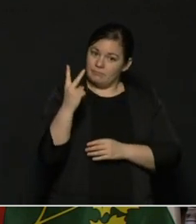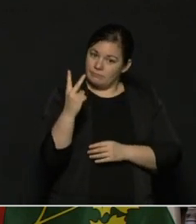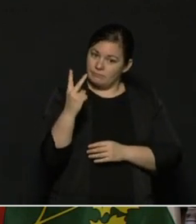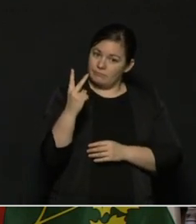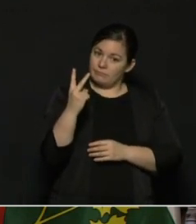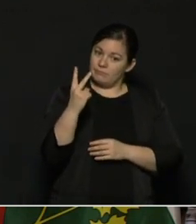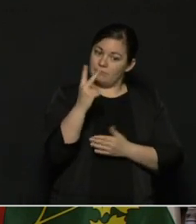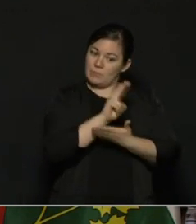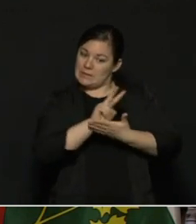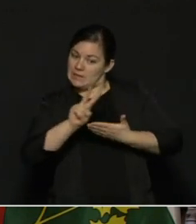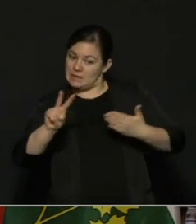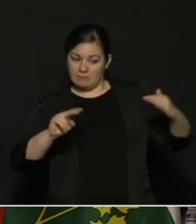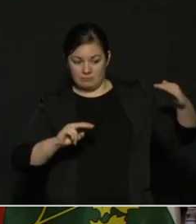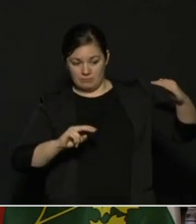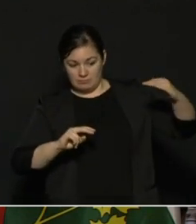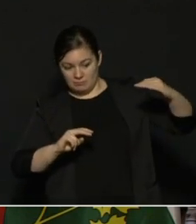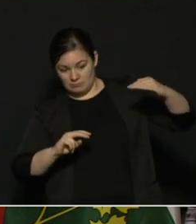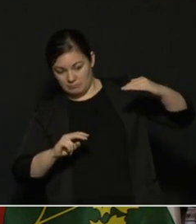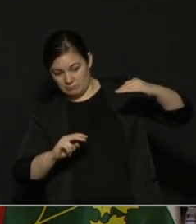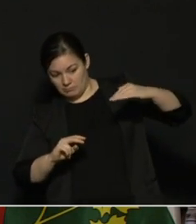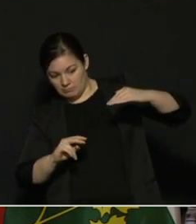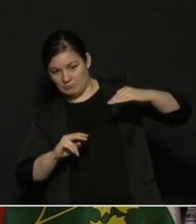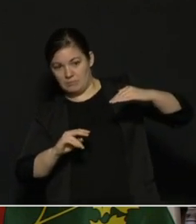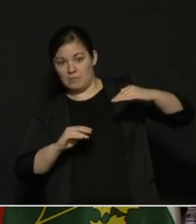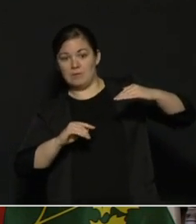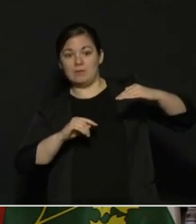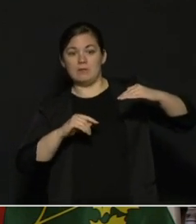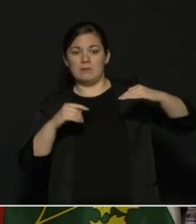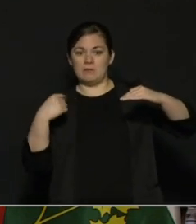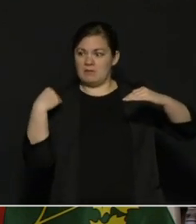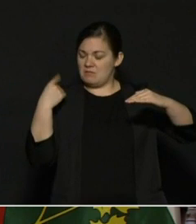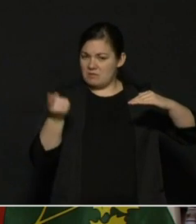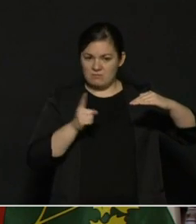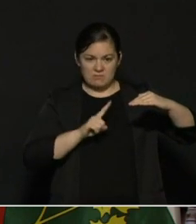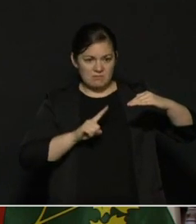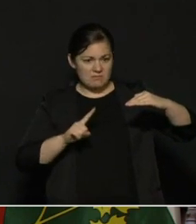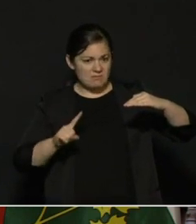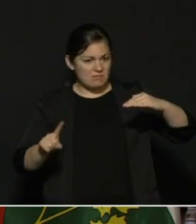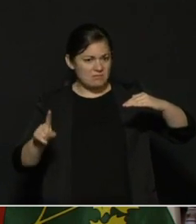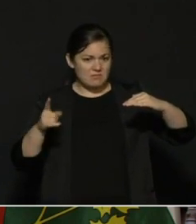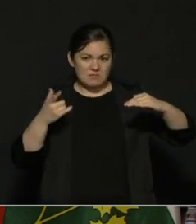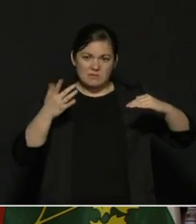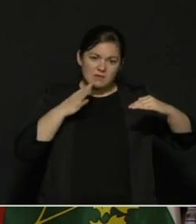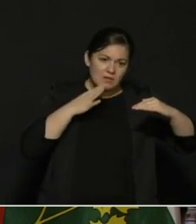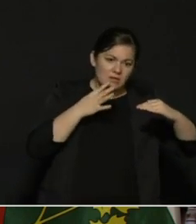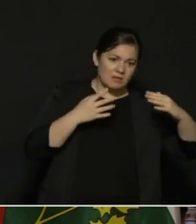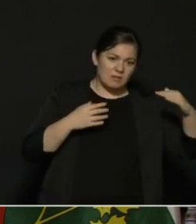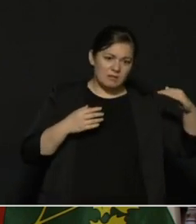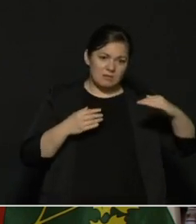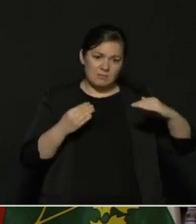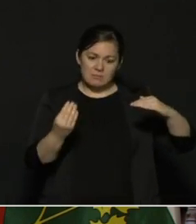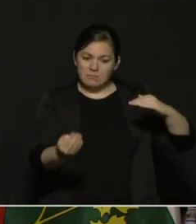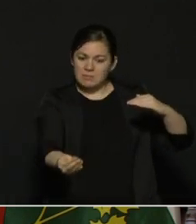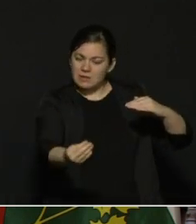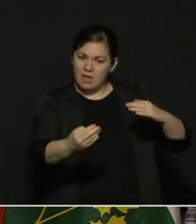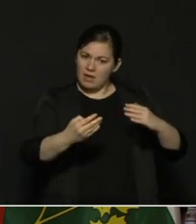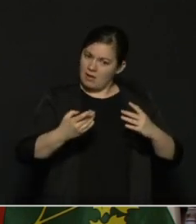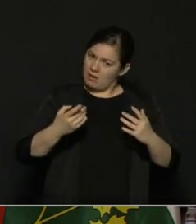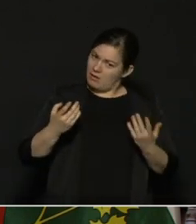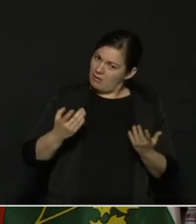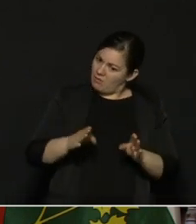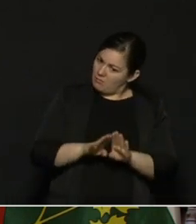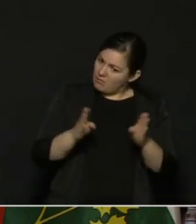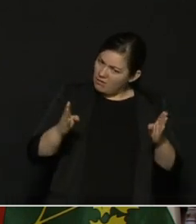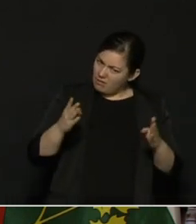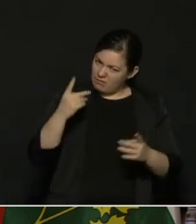cases. It's less than a week. We're now allowing some businesses to come back on Monday. So are we technically now in